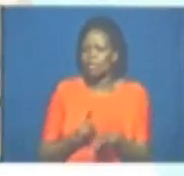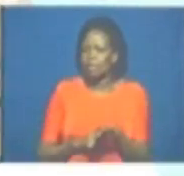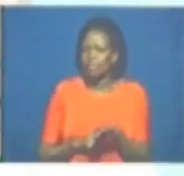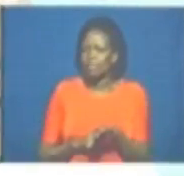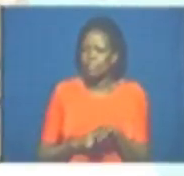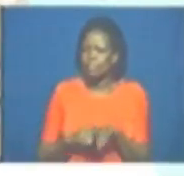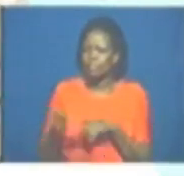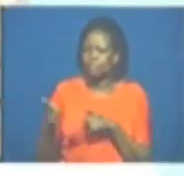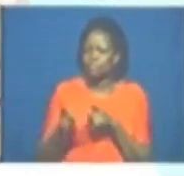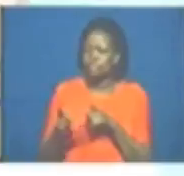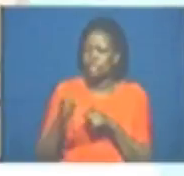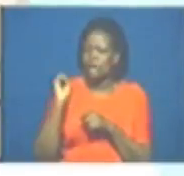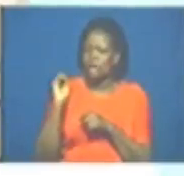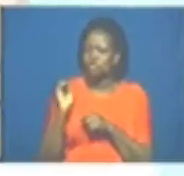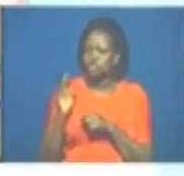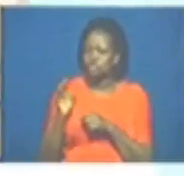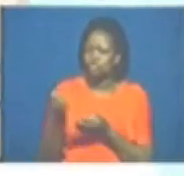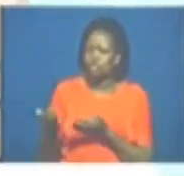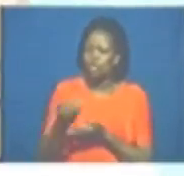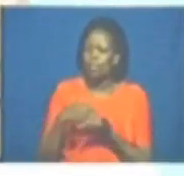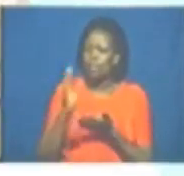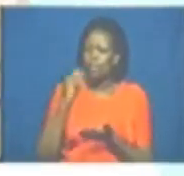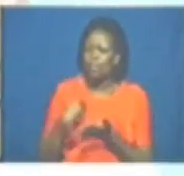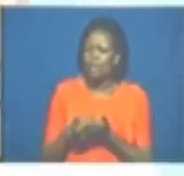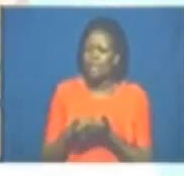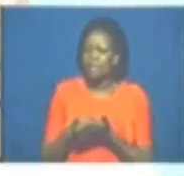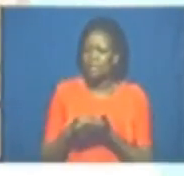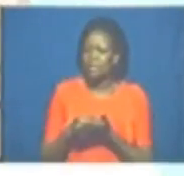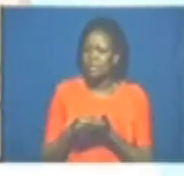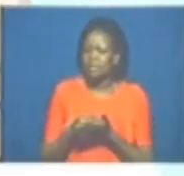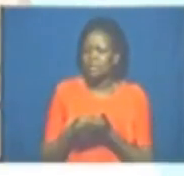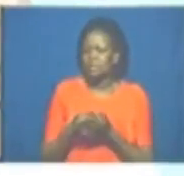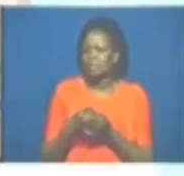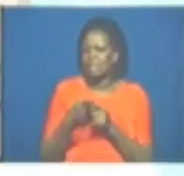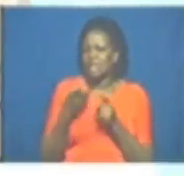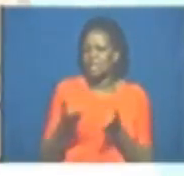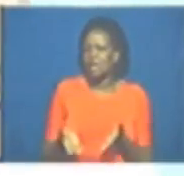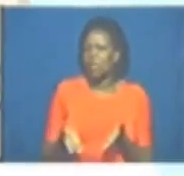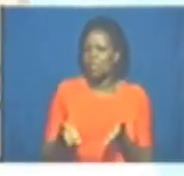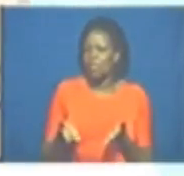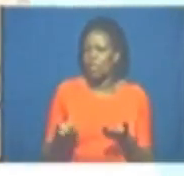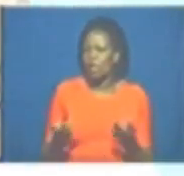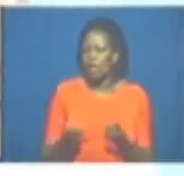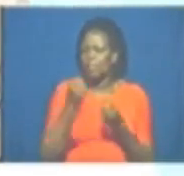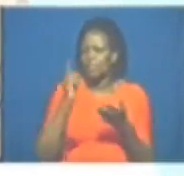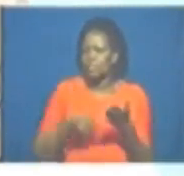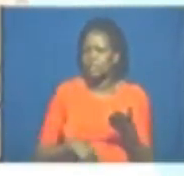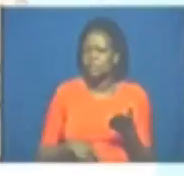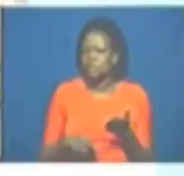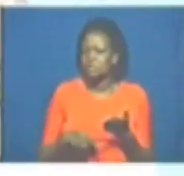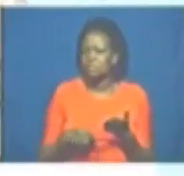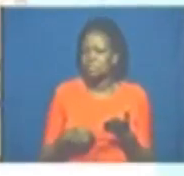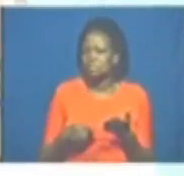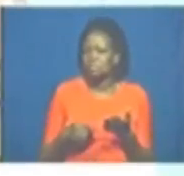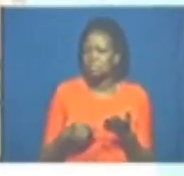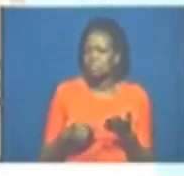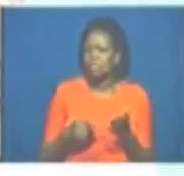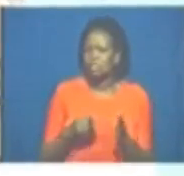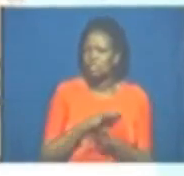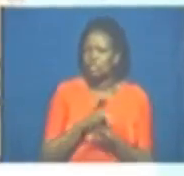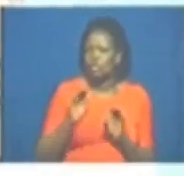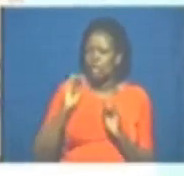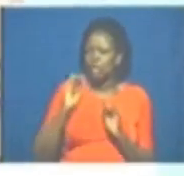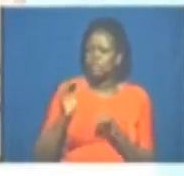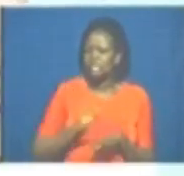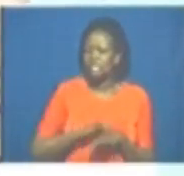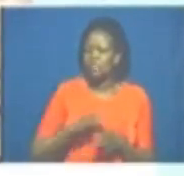county council, they are collecting more money. So what is it that has gone wrong? Okay. There is no single county that is collecting more